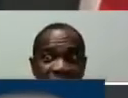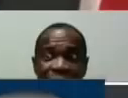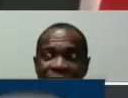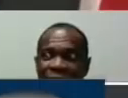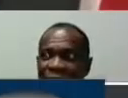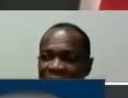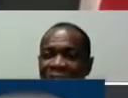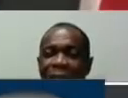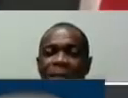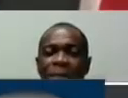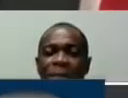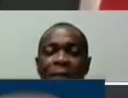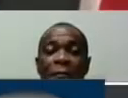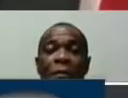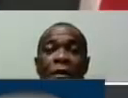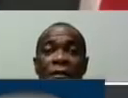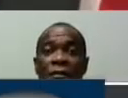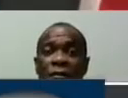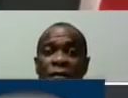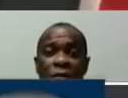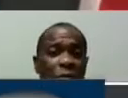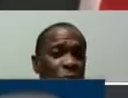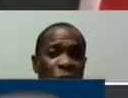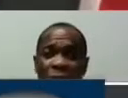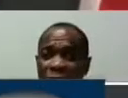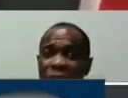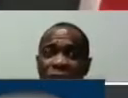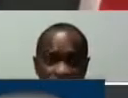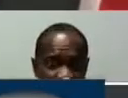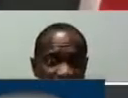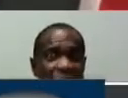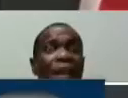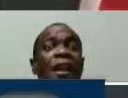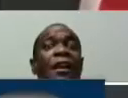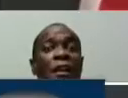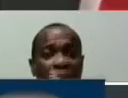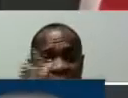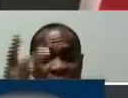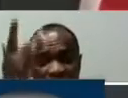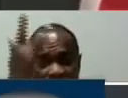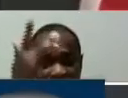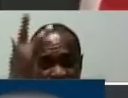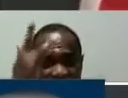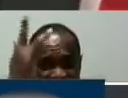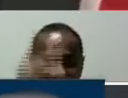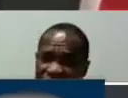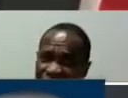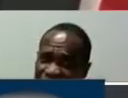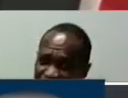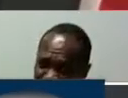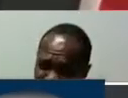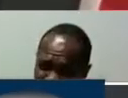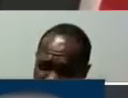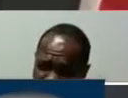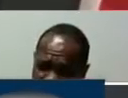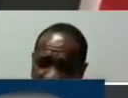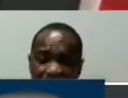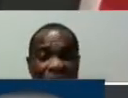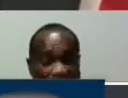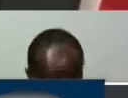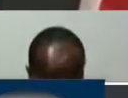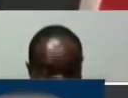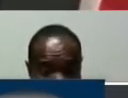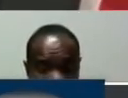are now the subject of an onslaught from a virus which has killed almost 5 million